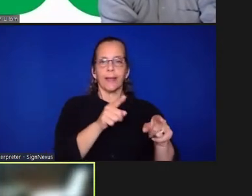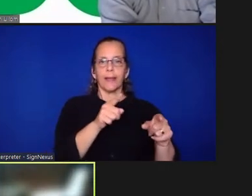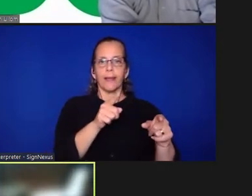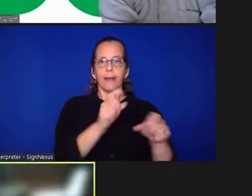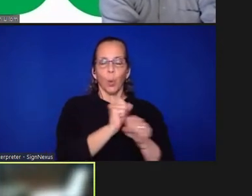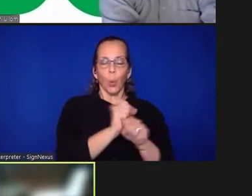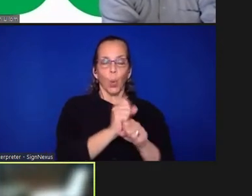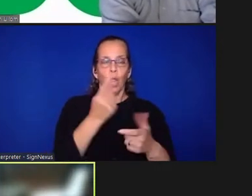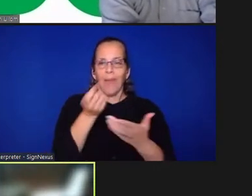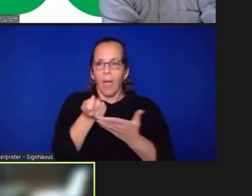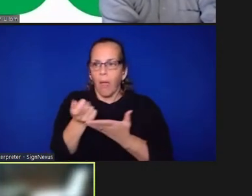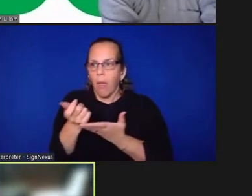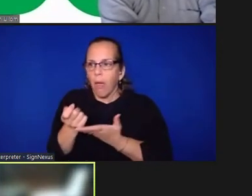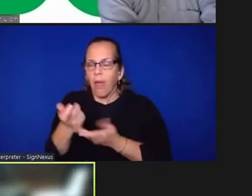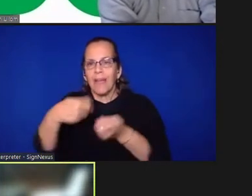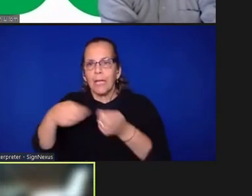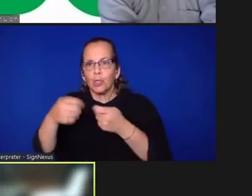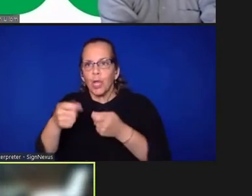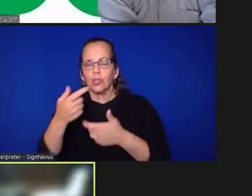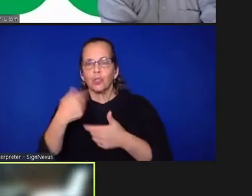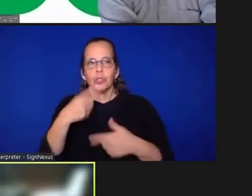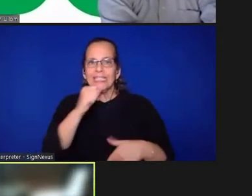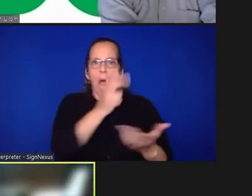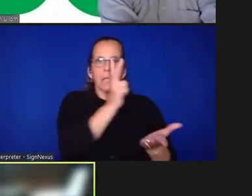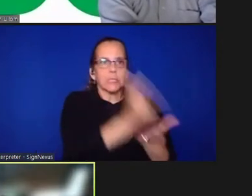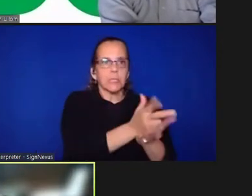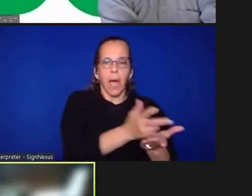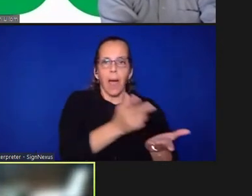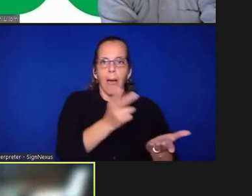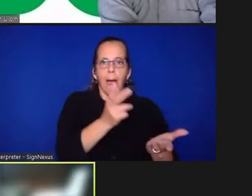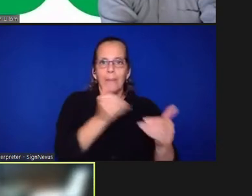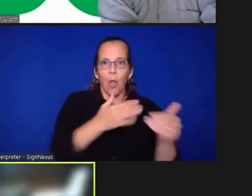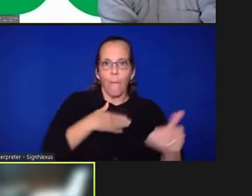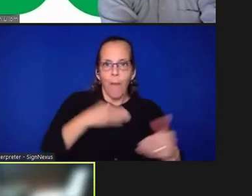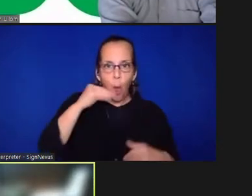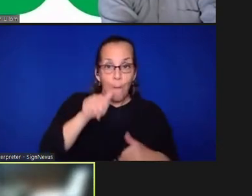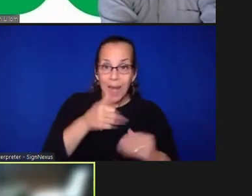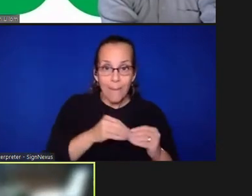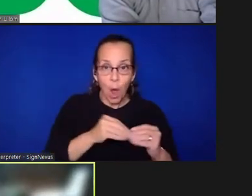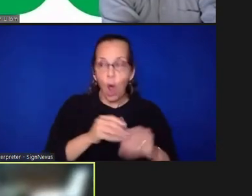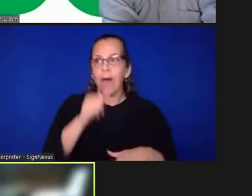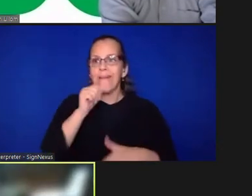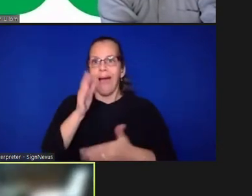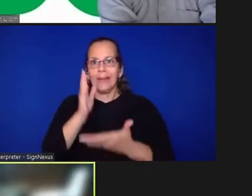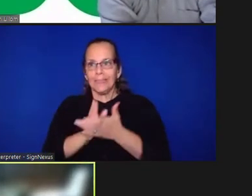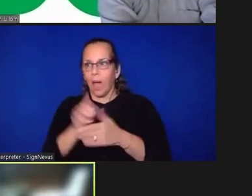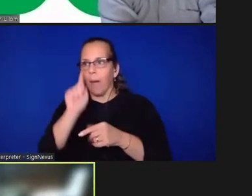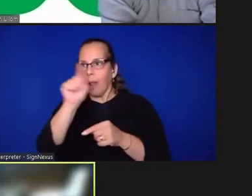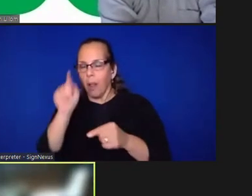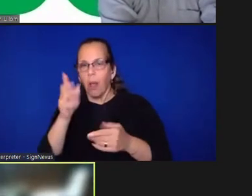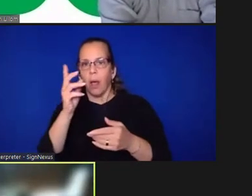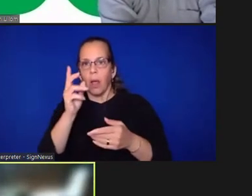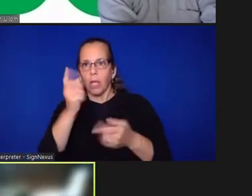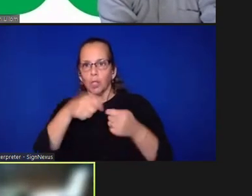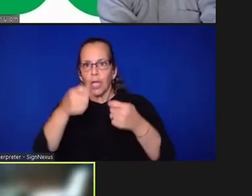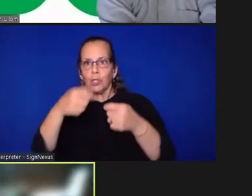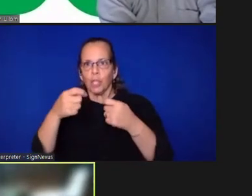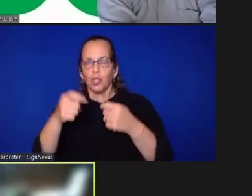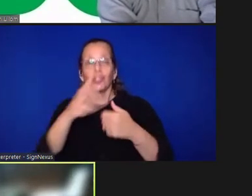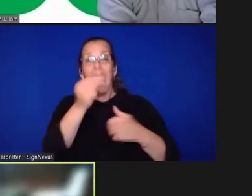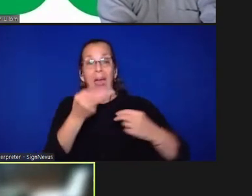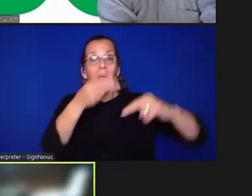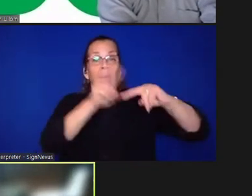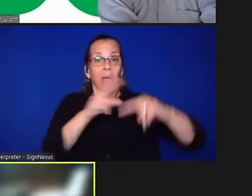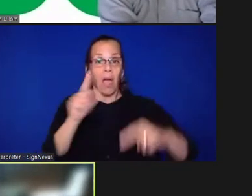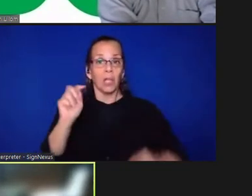you know near my job I mean just it's just not a use you know they made the service worse and they increased the tolls so